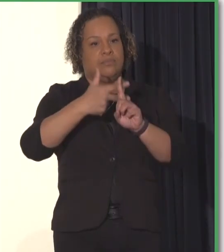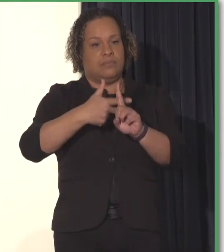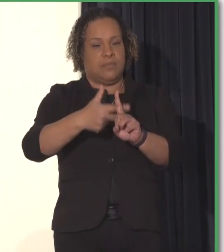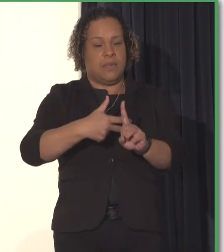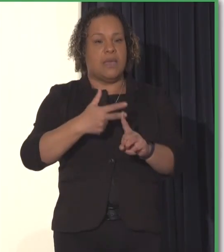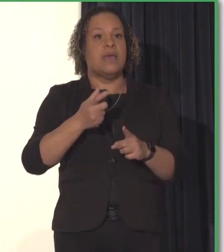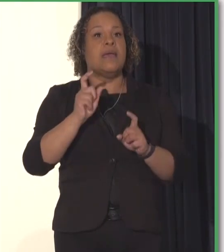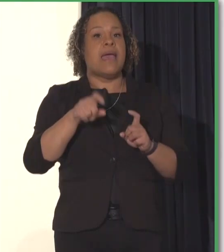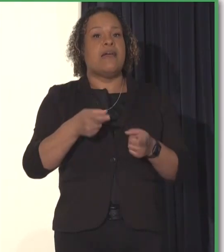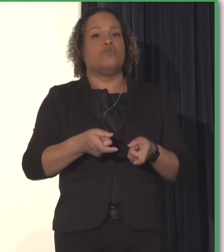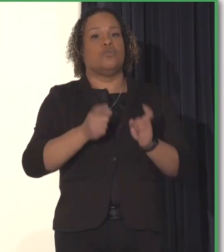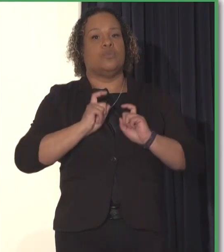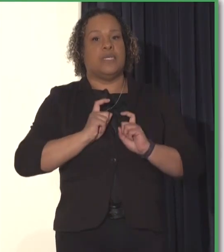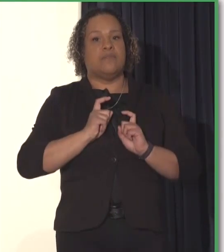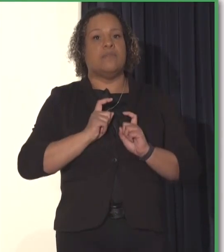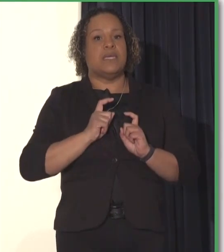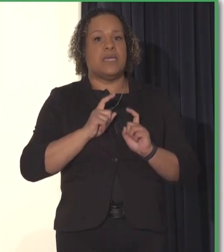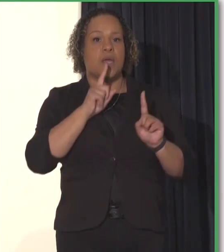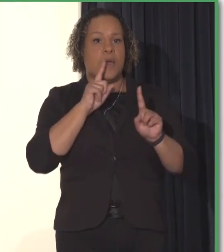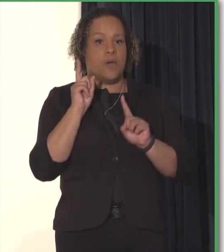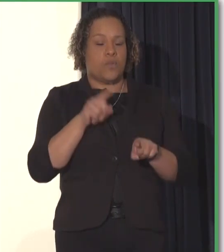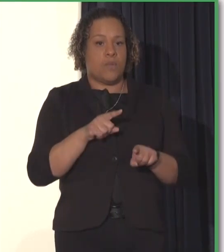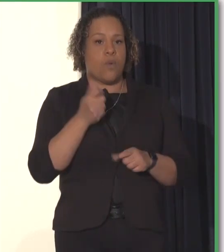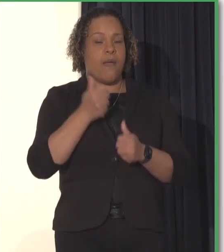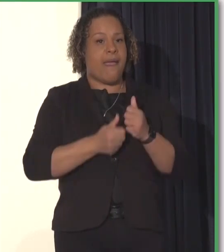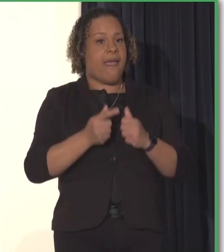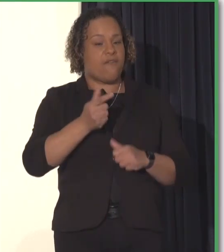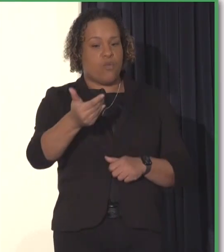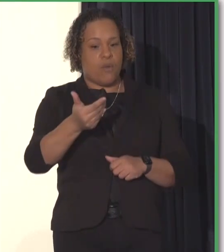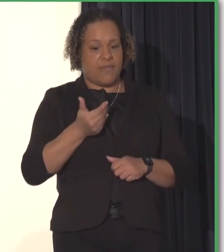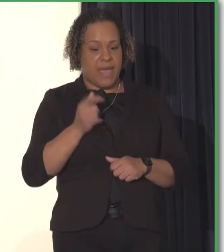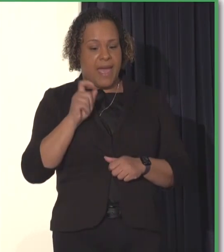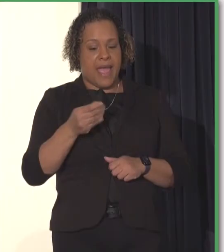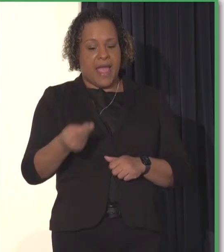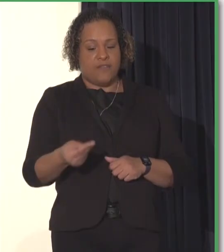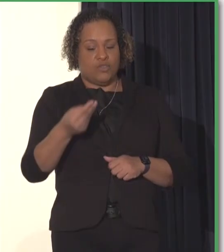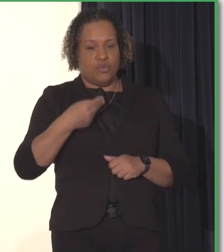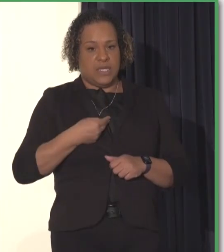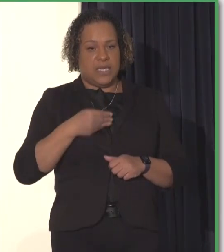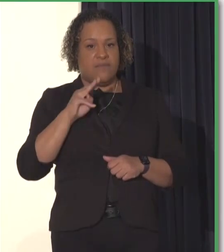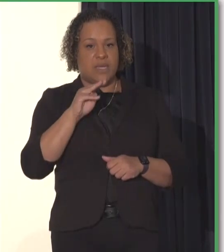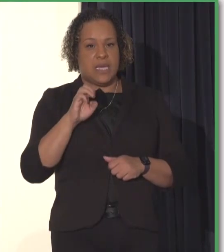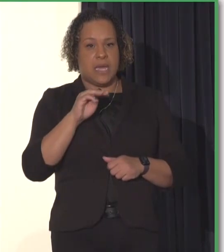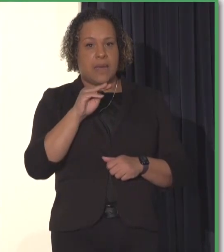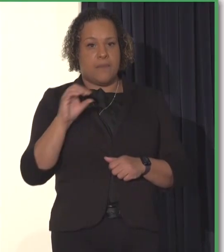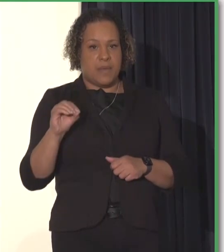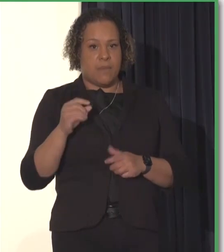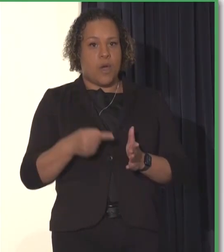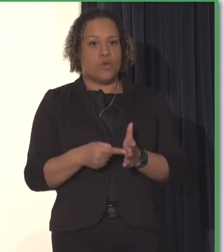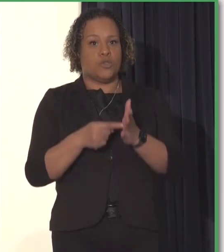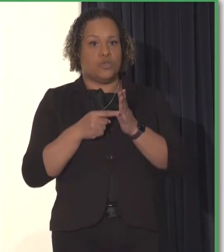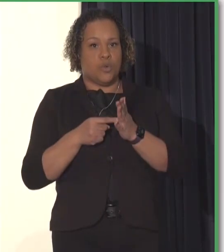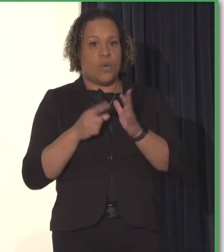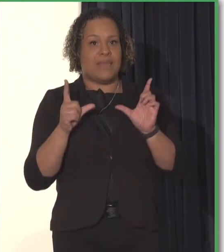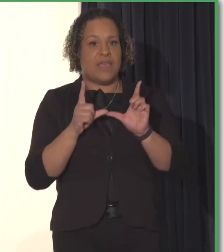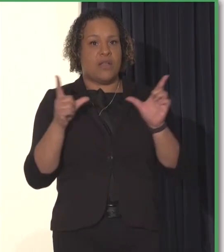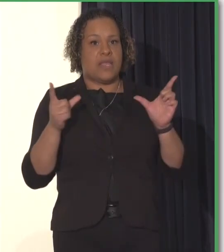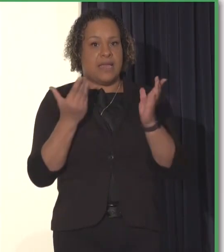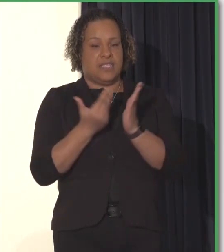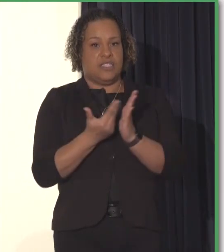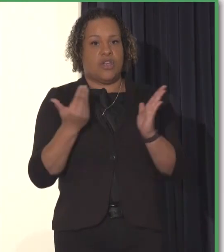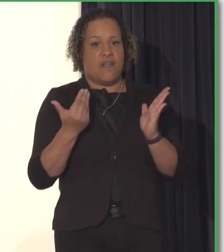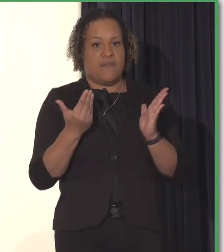hired or comes back to this department. They have to submit a memo to me showing me that the license are valid. So we got multiple